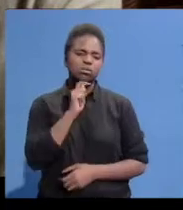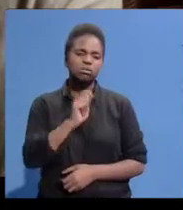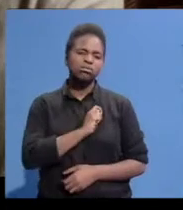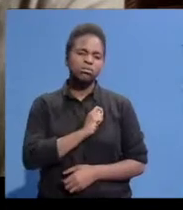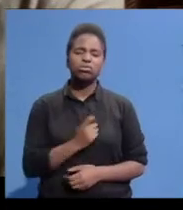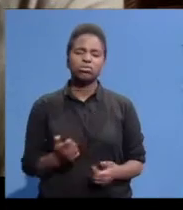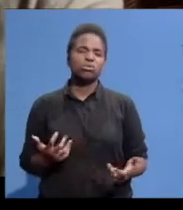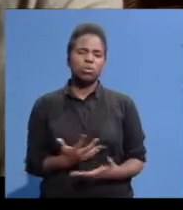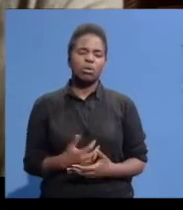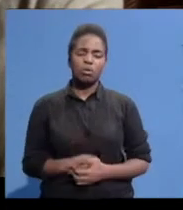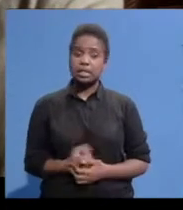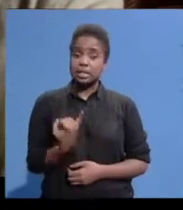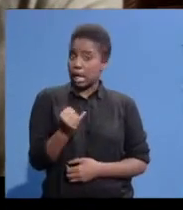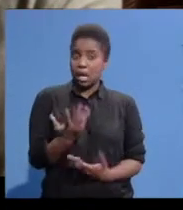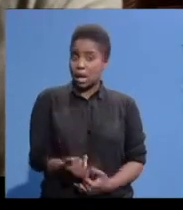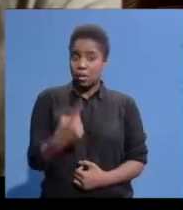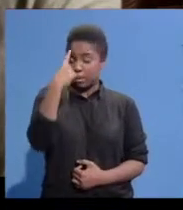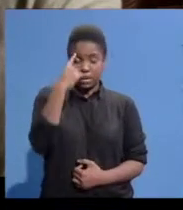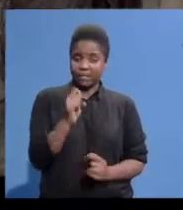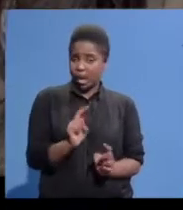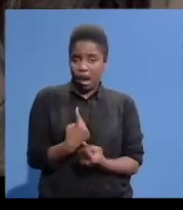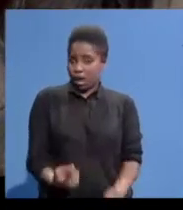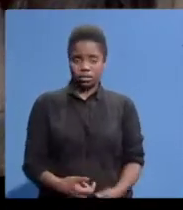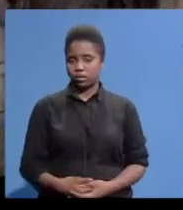I still couldn't believe it that Mandela is not there anymore.